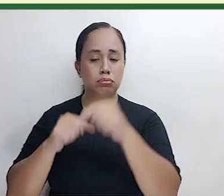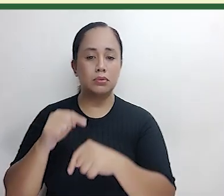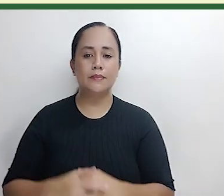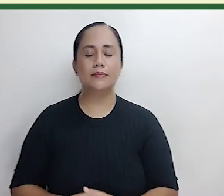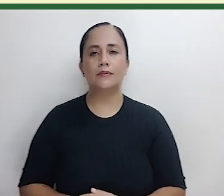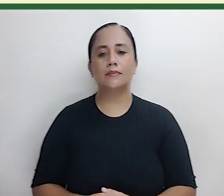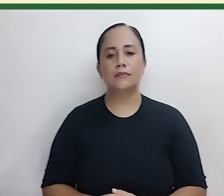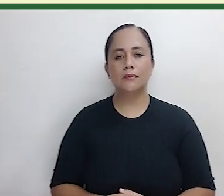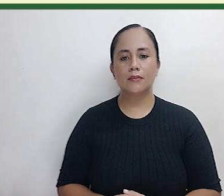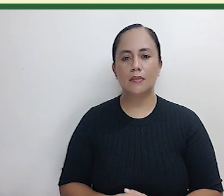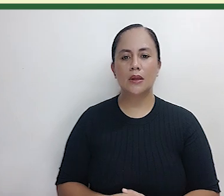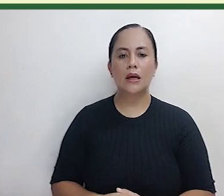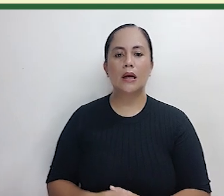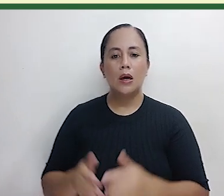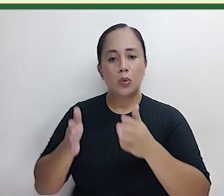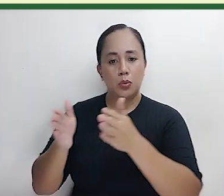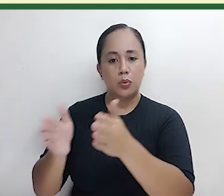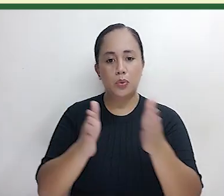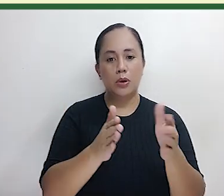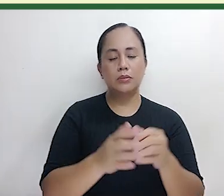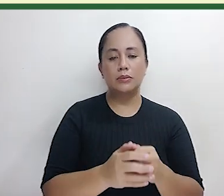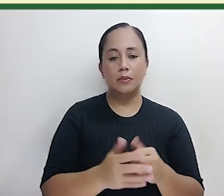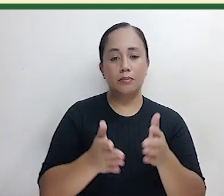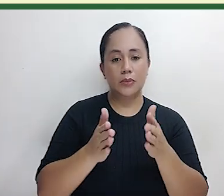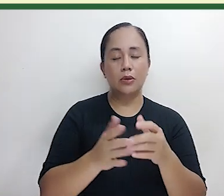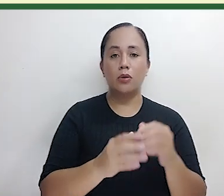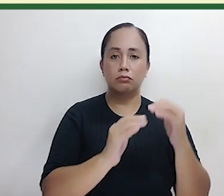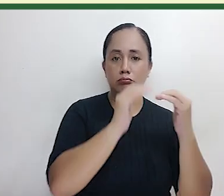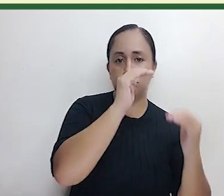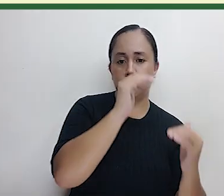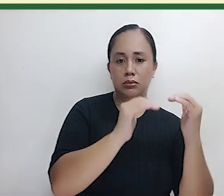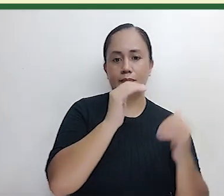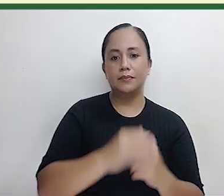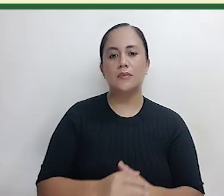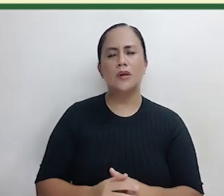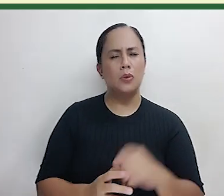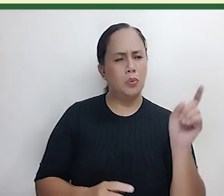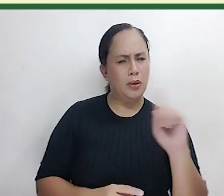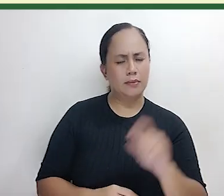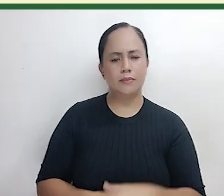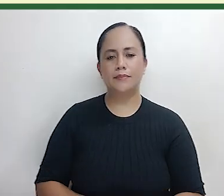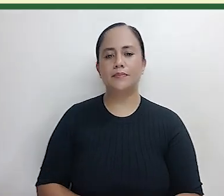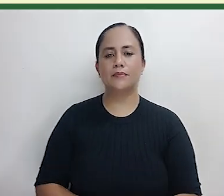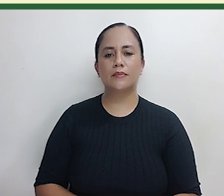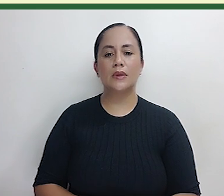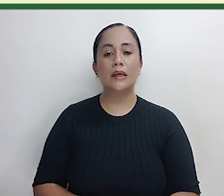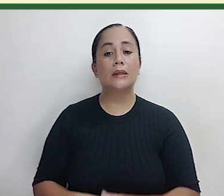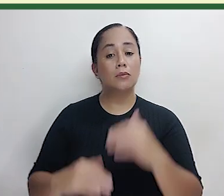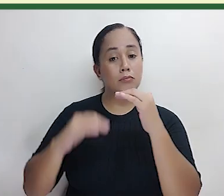Focus of intersectionality: dynamic nature of inequality. What it